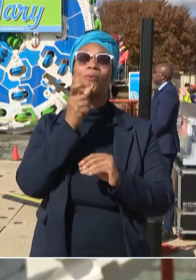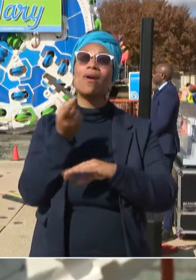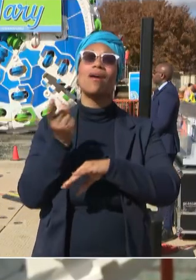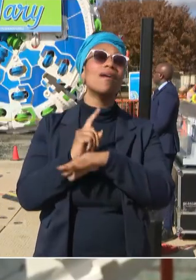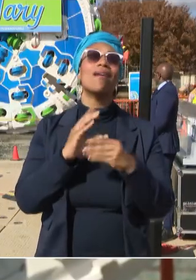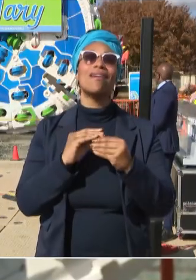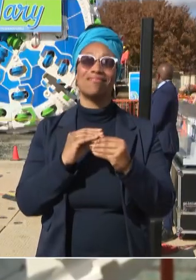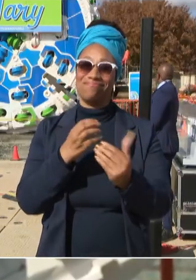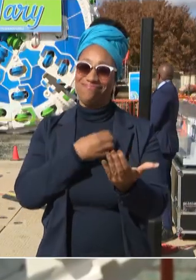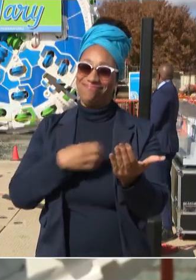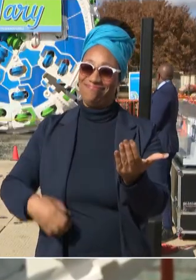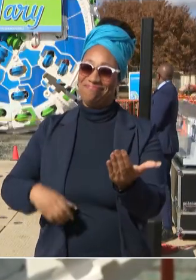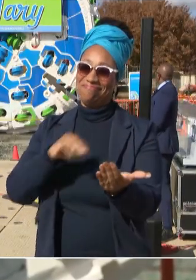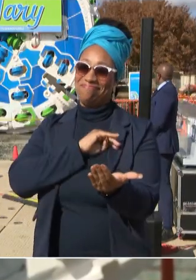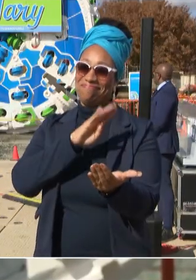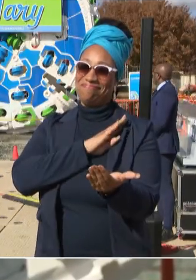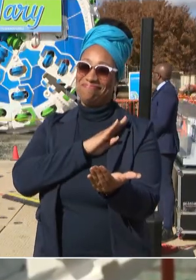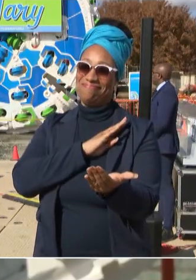District of Columbia.